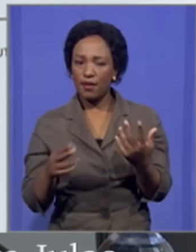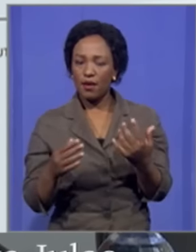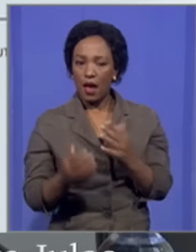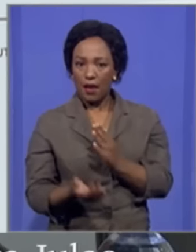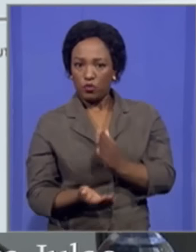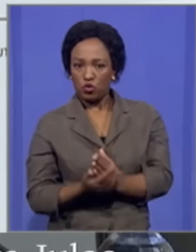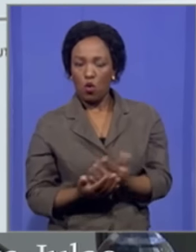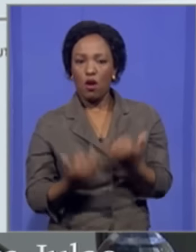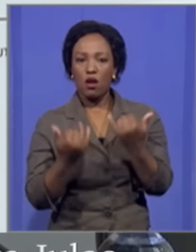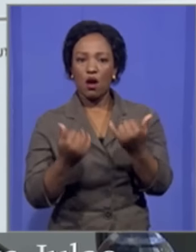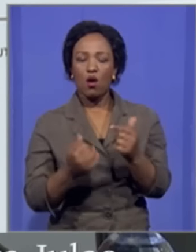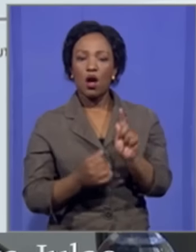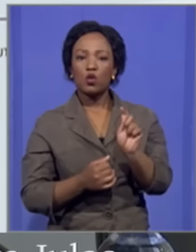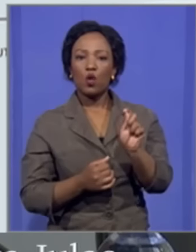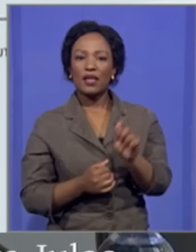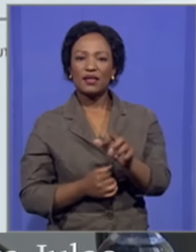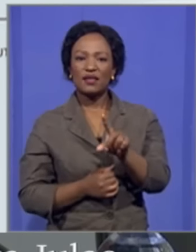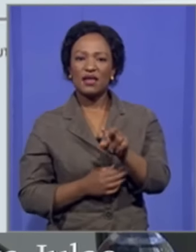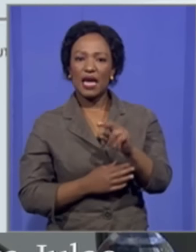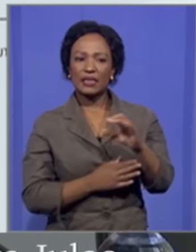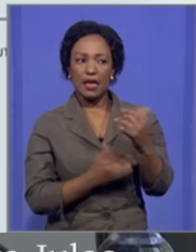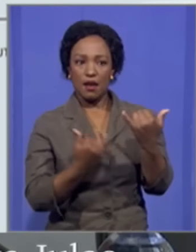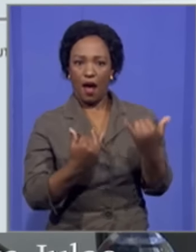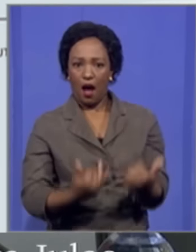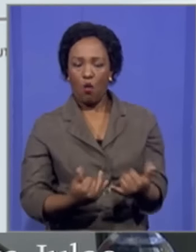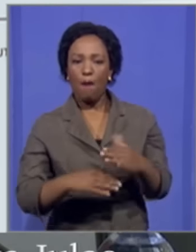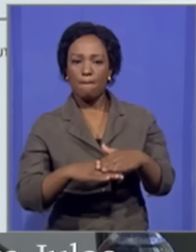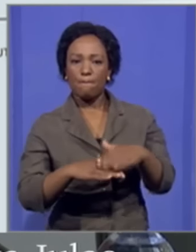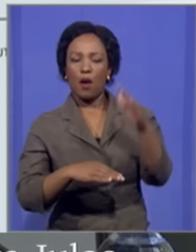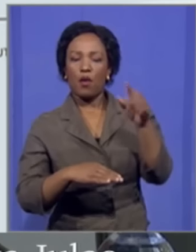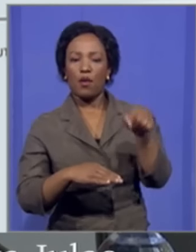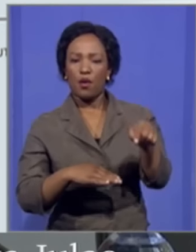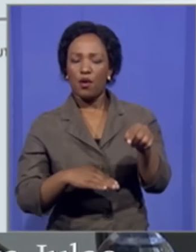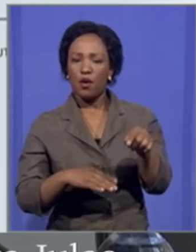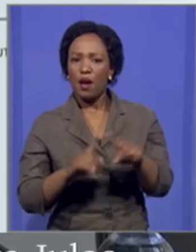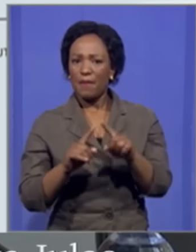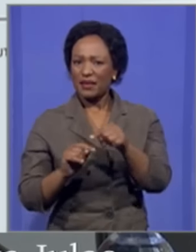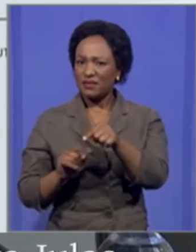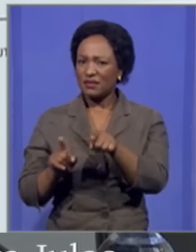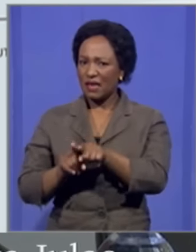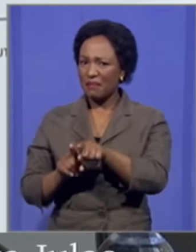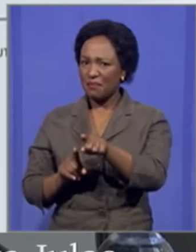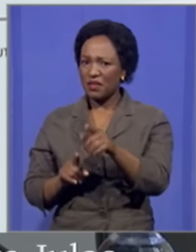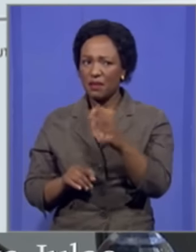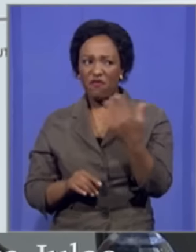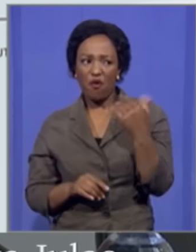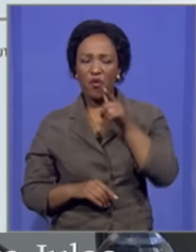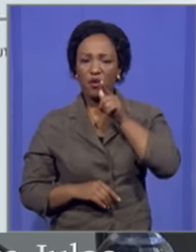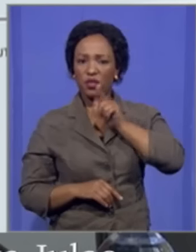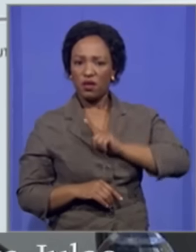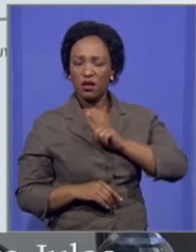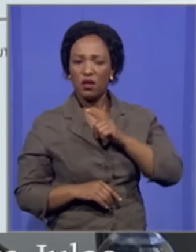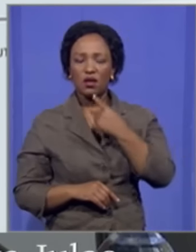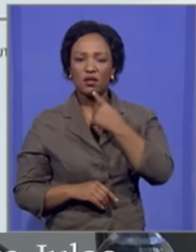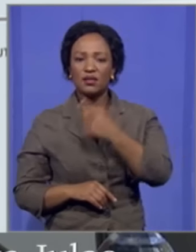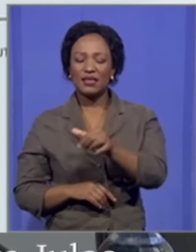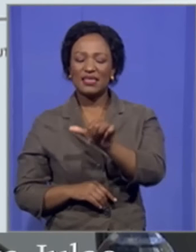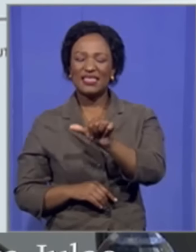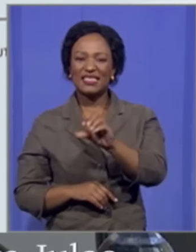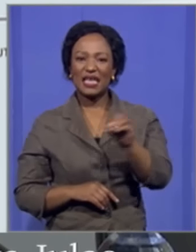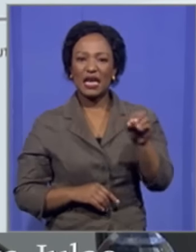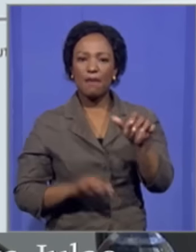that have been taken to the DRC has increased. But even at that instance where we were told that 600 people